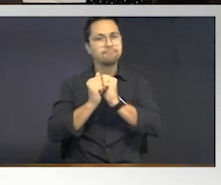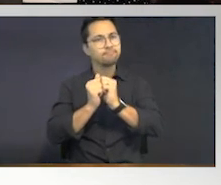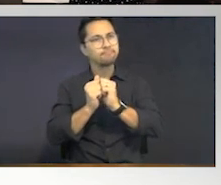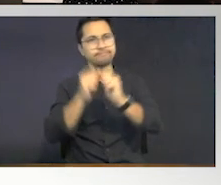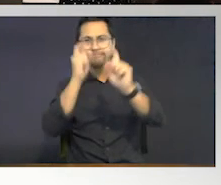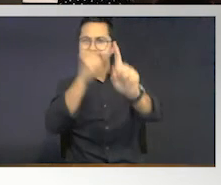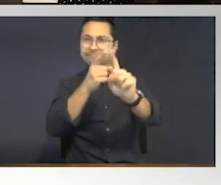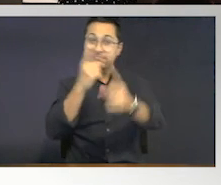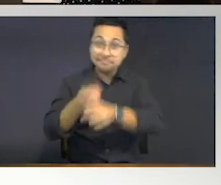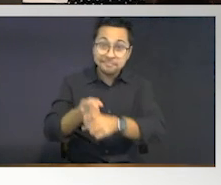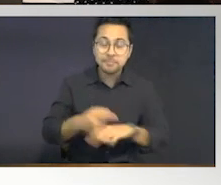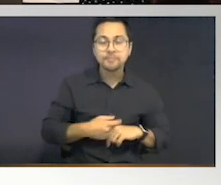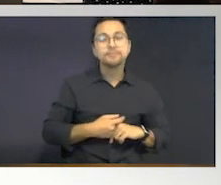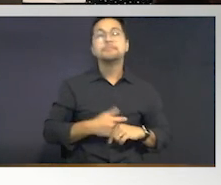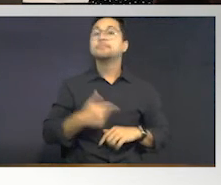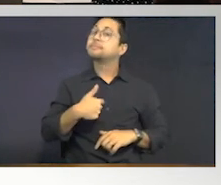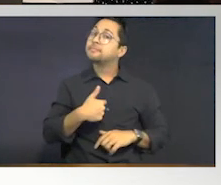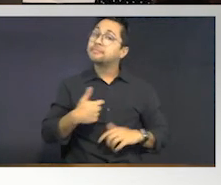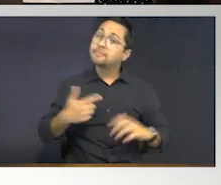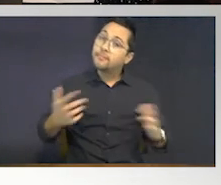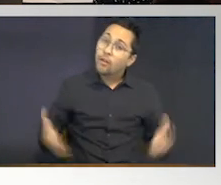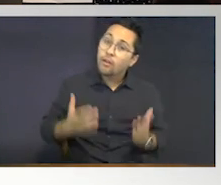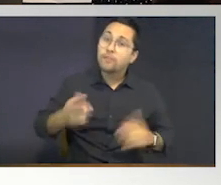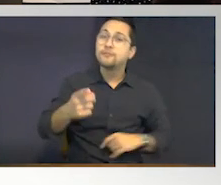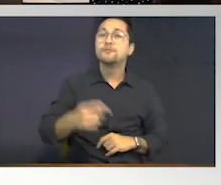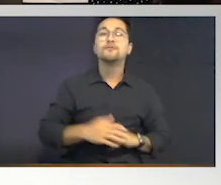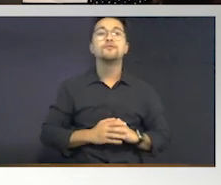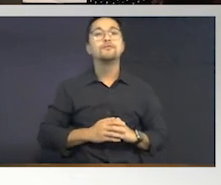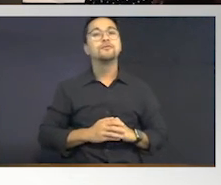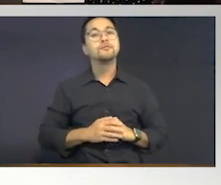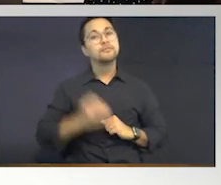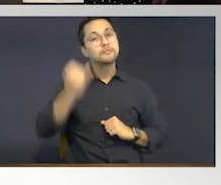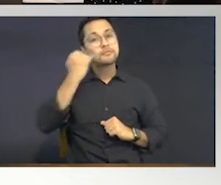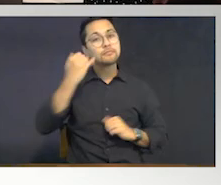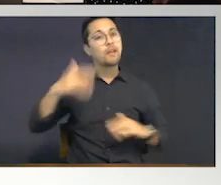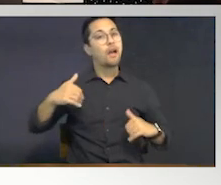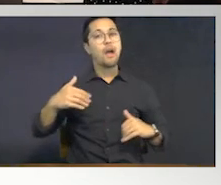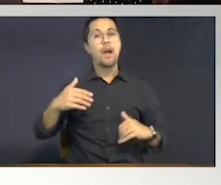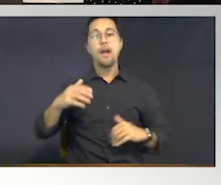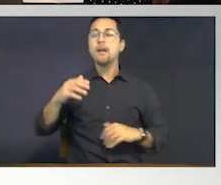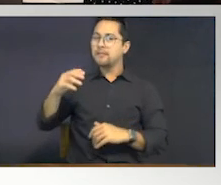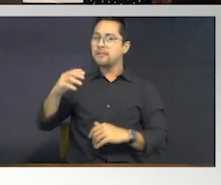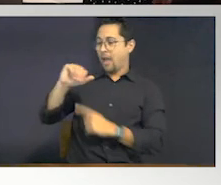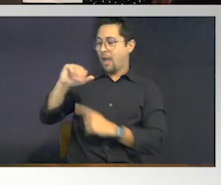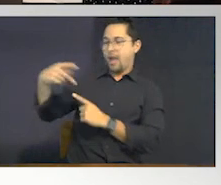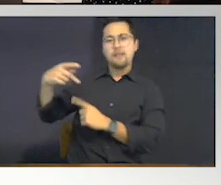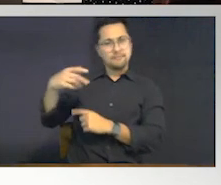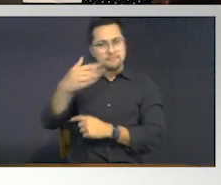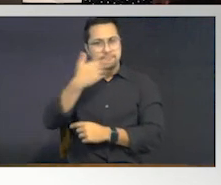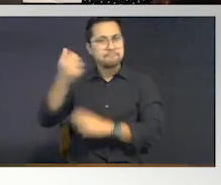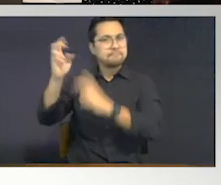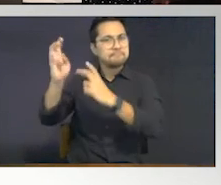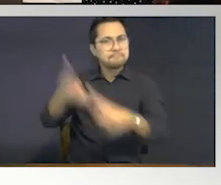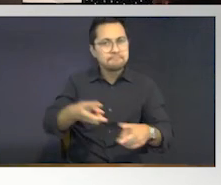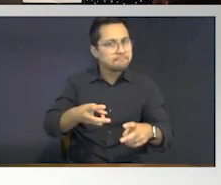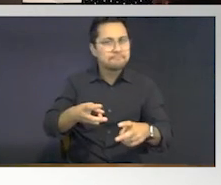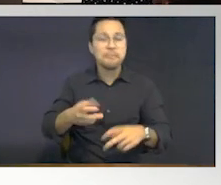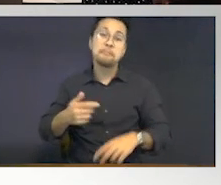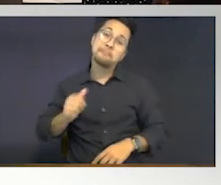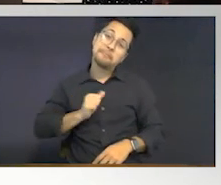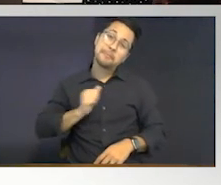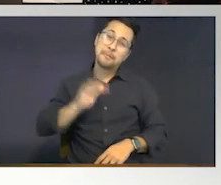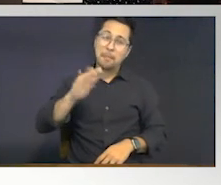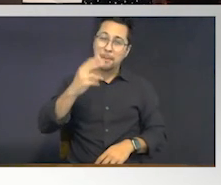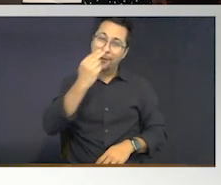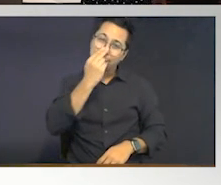I encourage you, if you didn't download the app, The app is an amazing thing. I'm a little bit of a nerd,